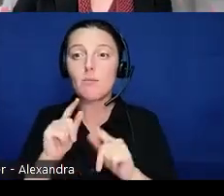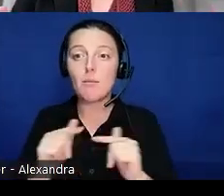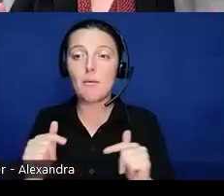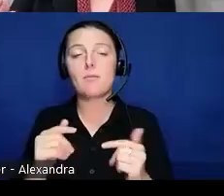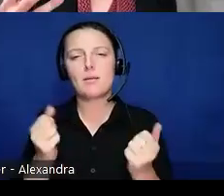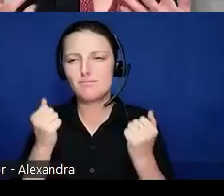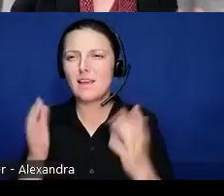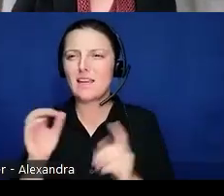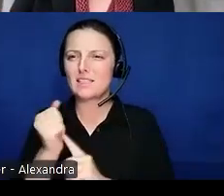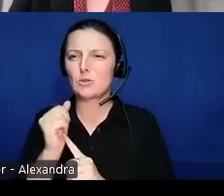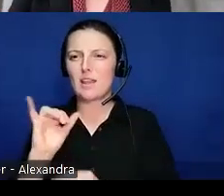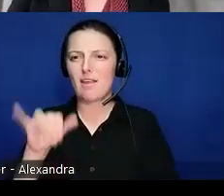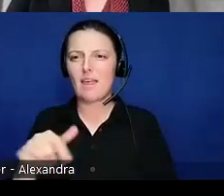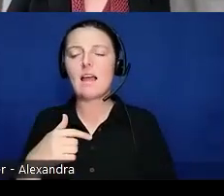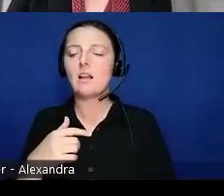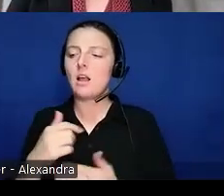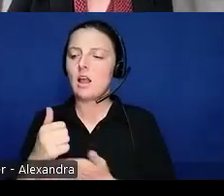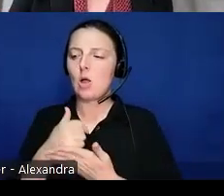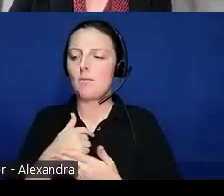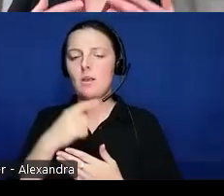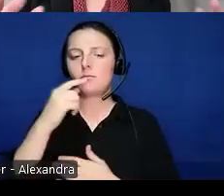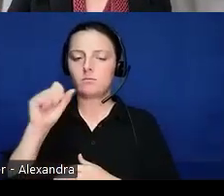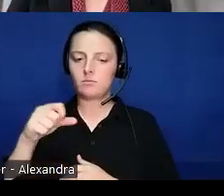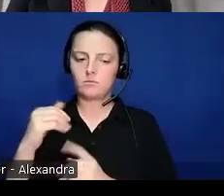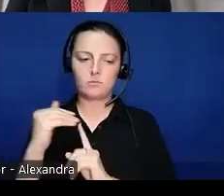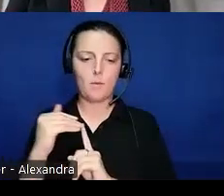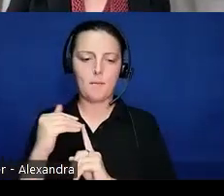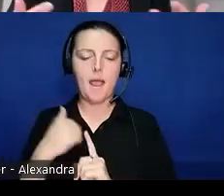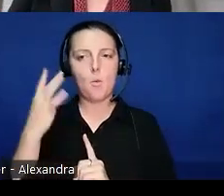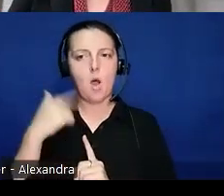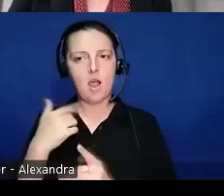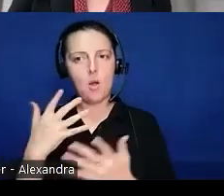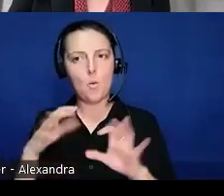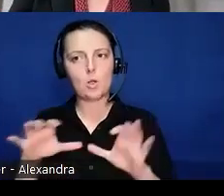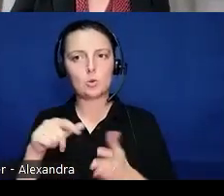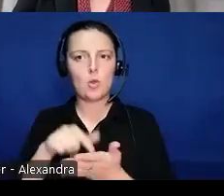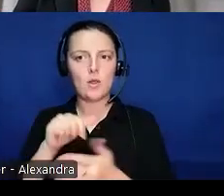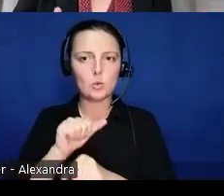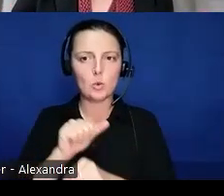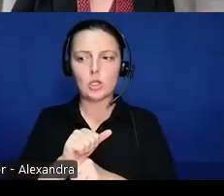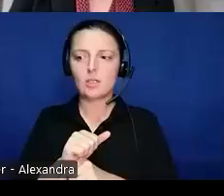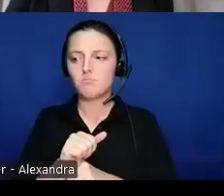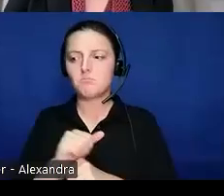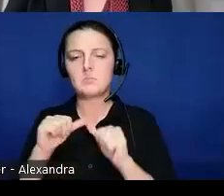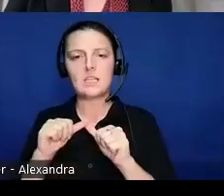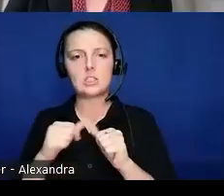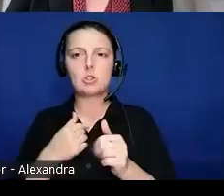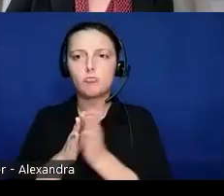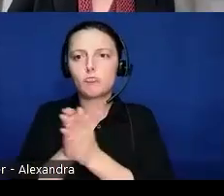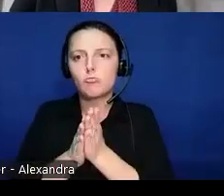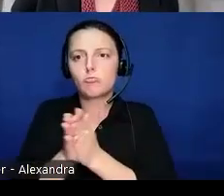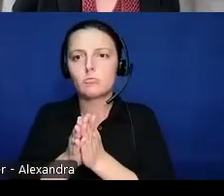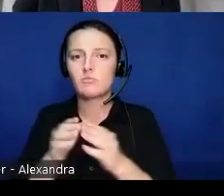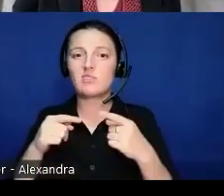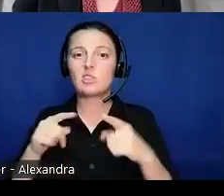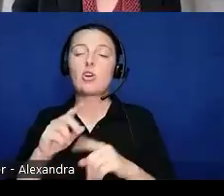informed kind of like why I was doing medicine at all, and really kept me going and kept me motivated during some of the most difficult times during medical